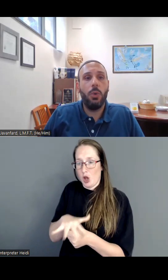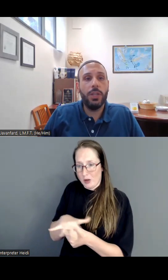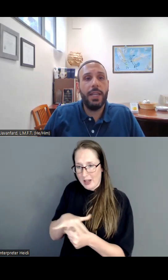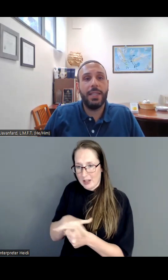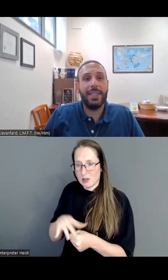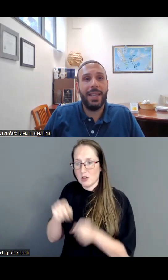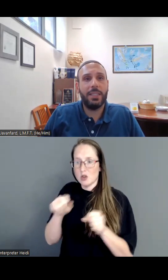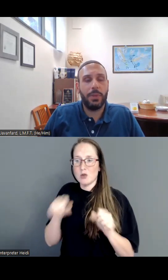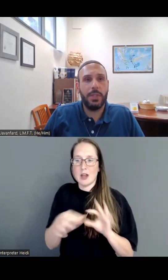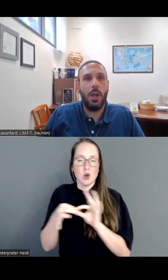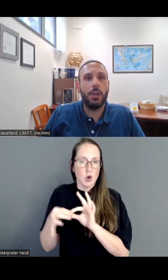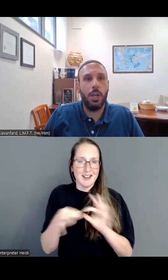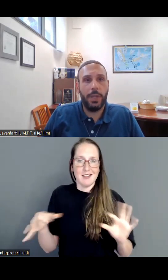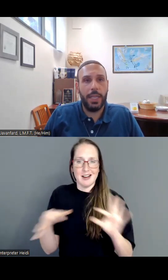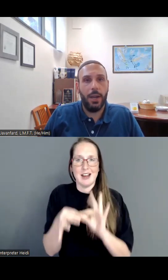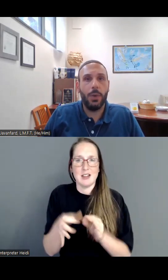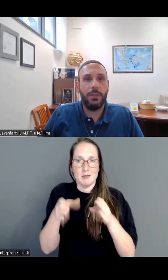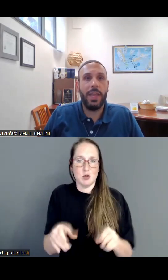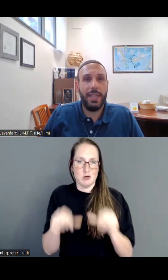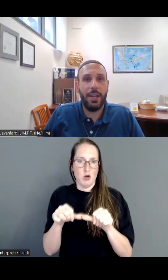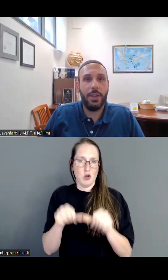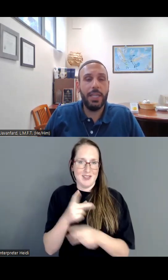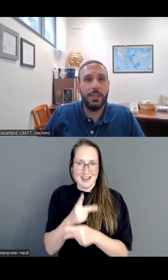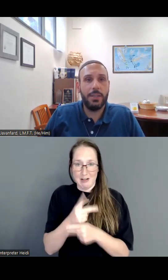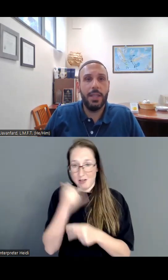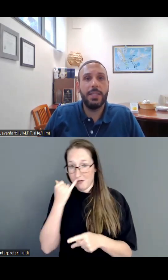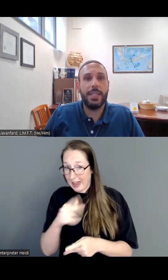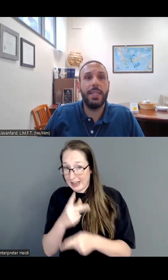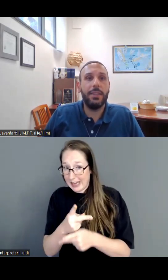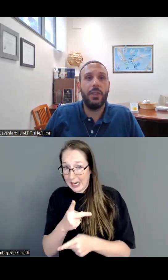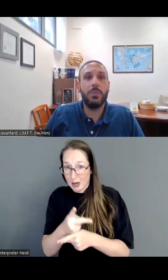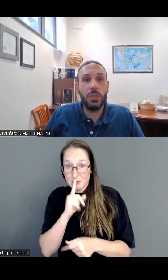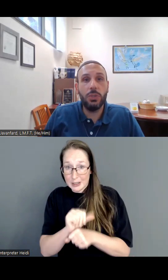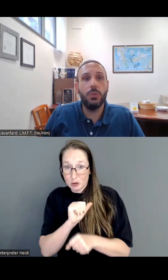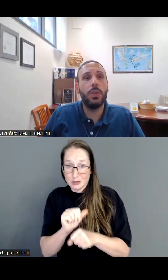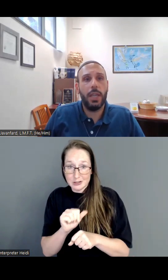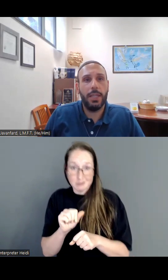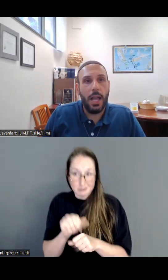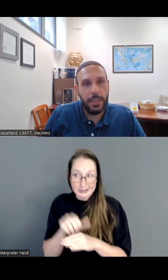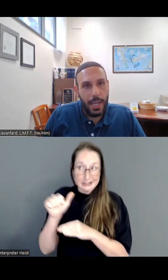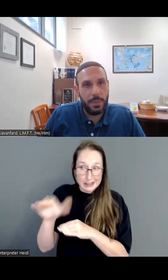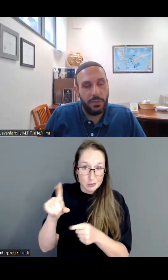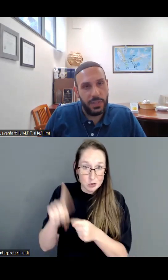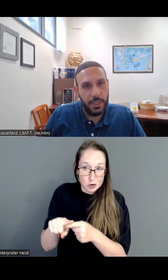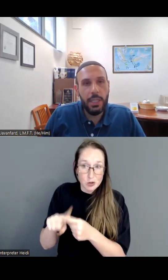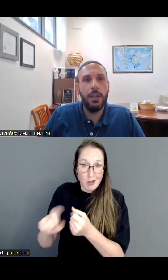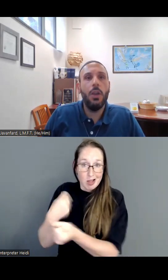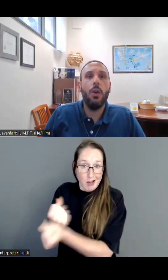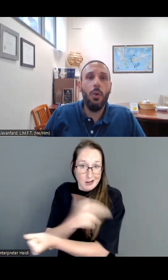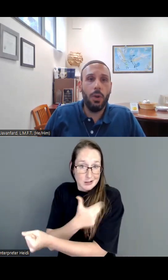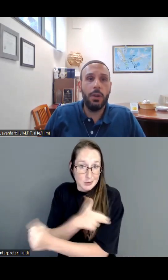can coordinate and connect the person's ongoing care, whether that care is sending them to a locked hospital